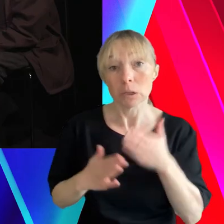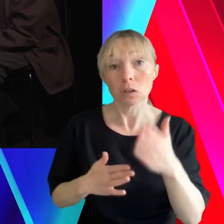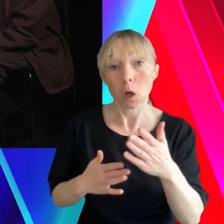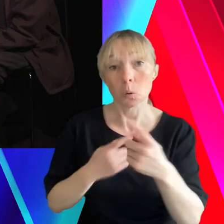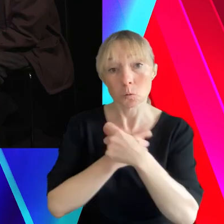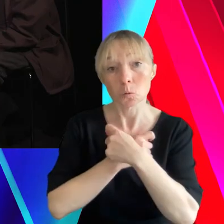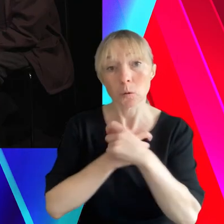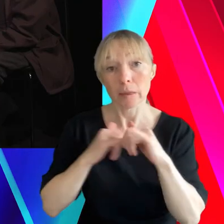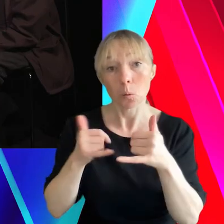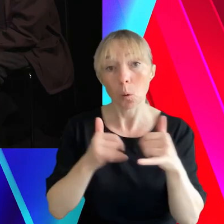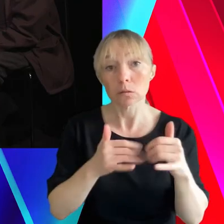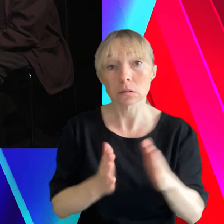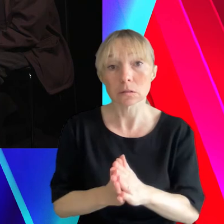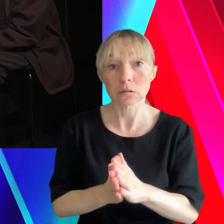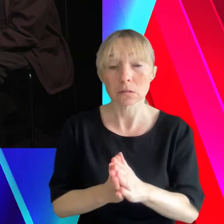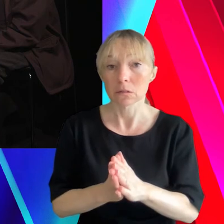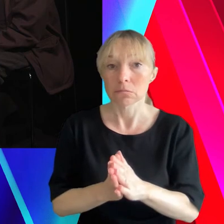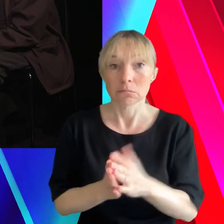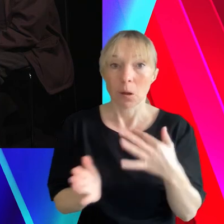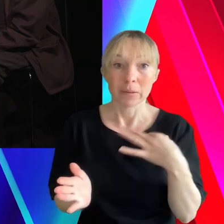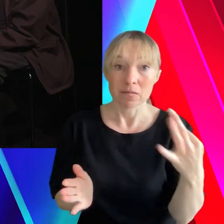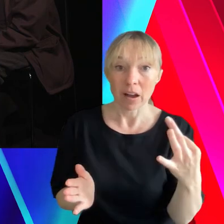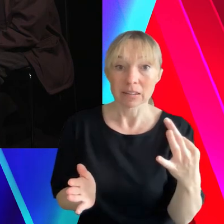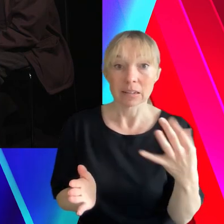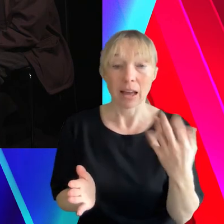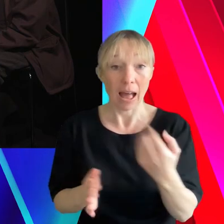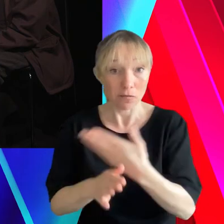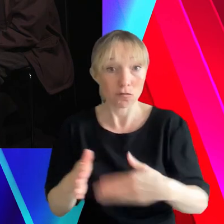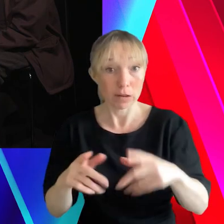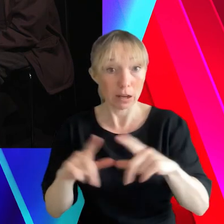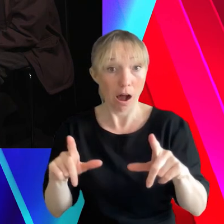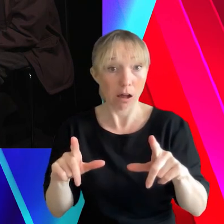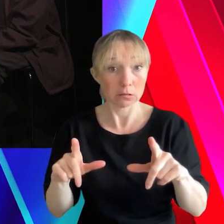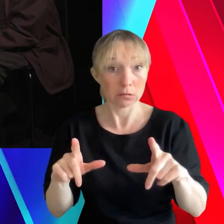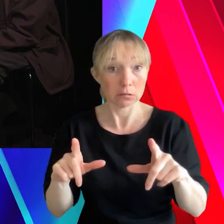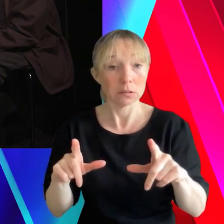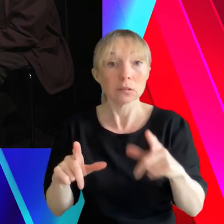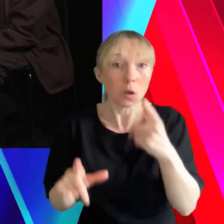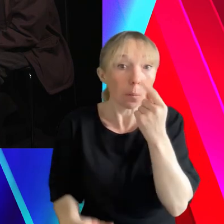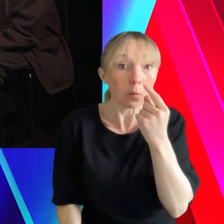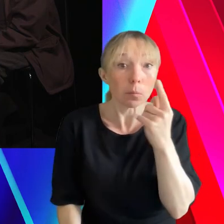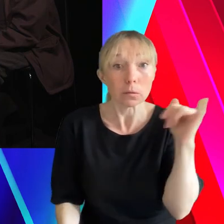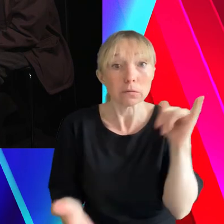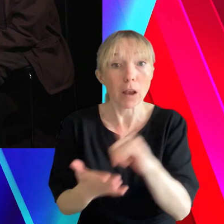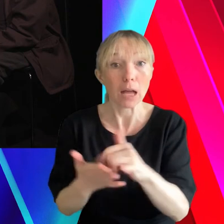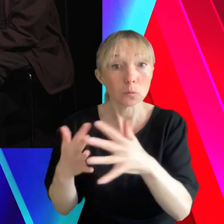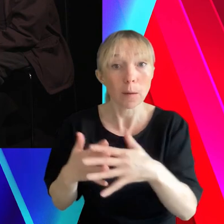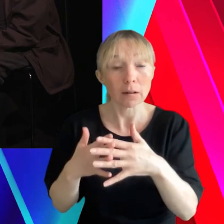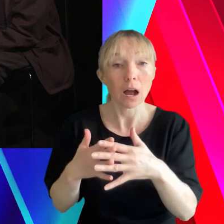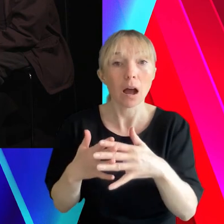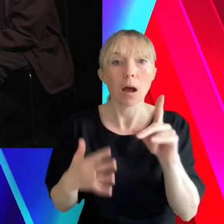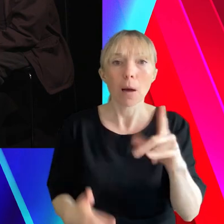of any people who's invited to go. I even had the green card, so I could have gone. But then once that it was put